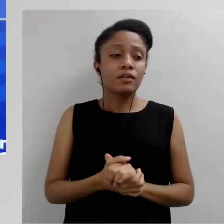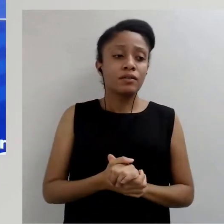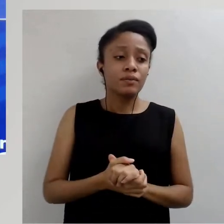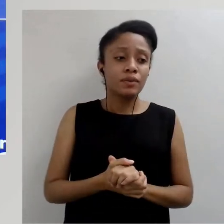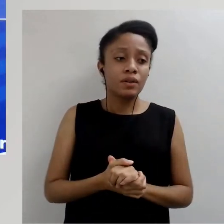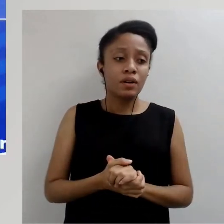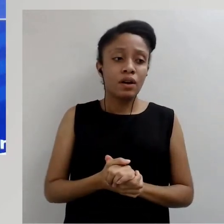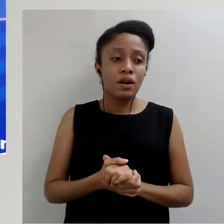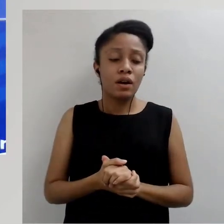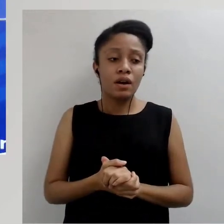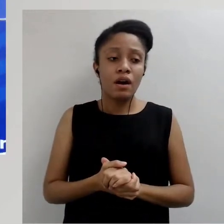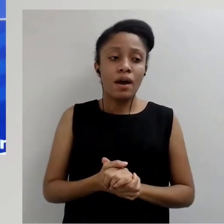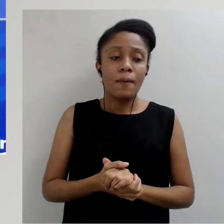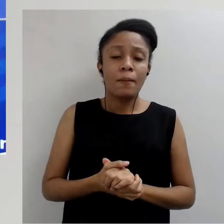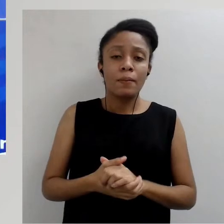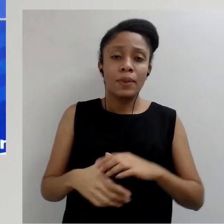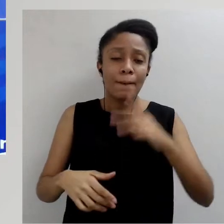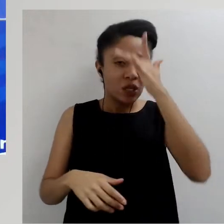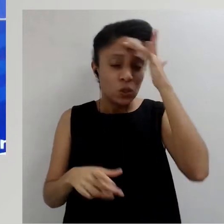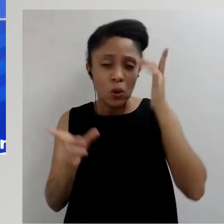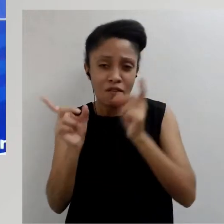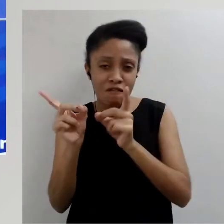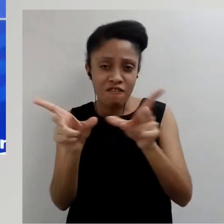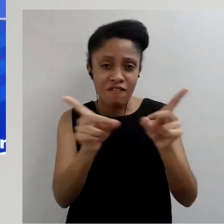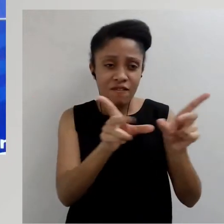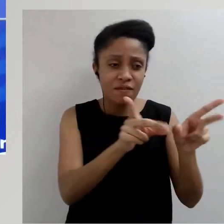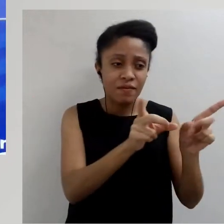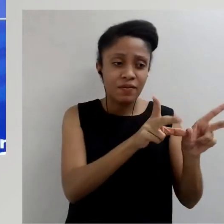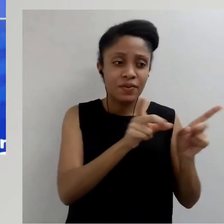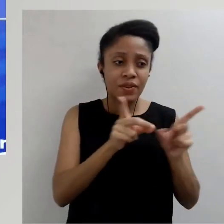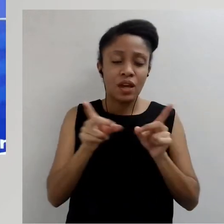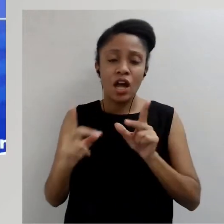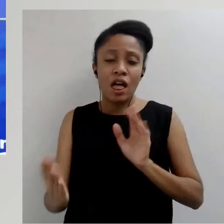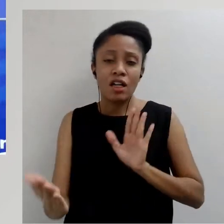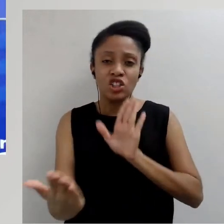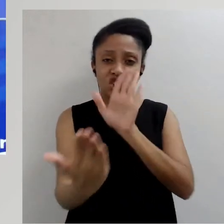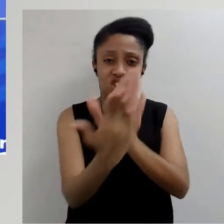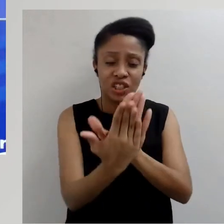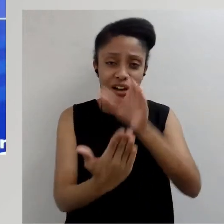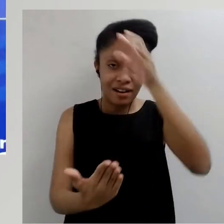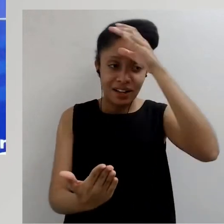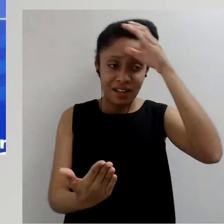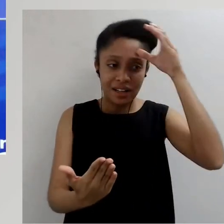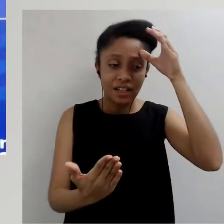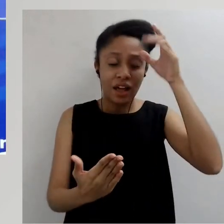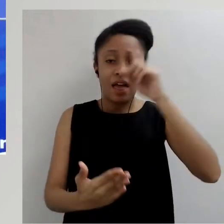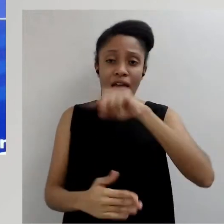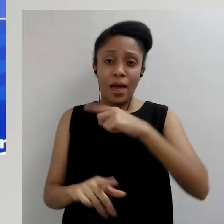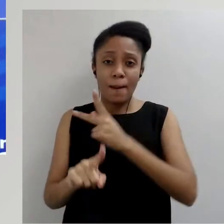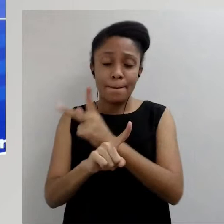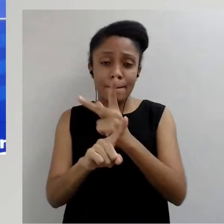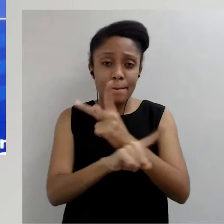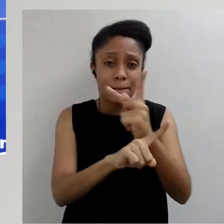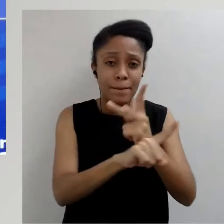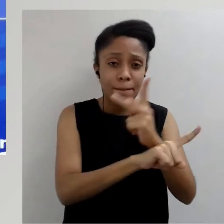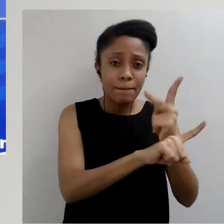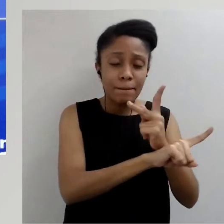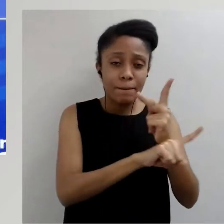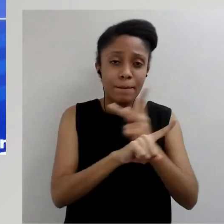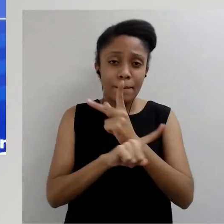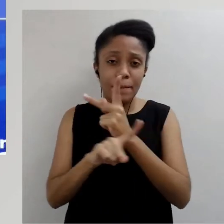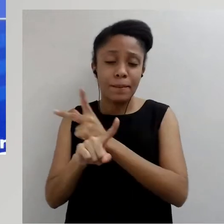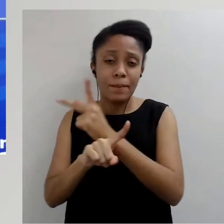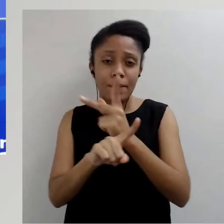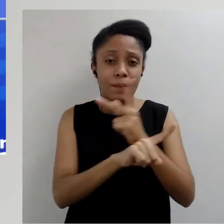for you to get your client's wallet, for you to have your list of clients, but you